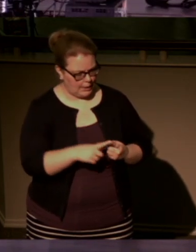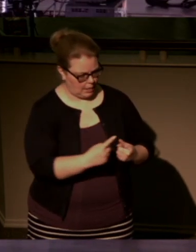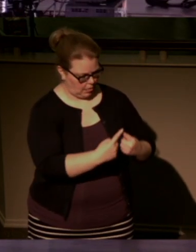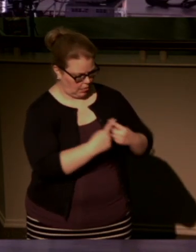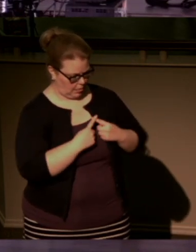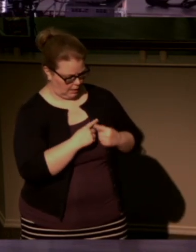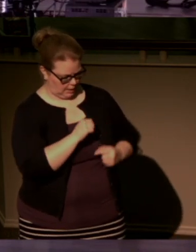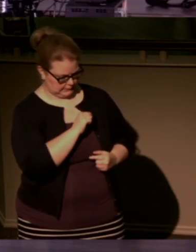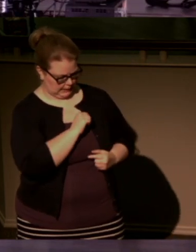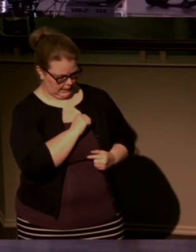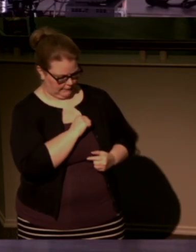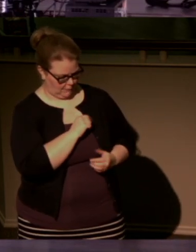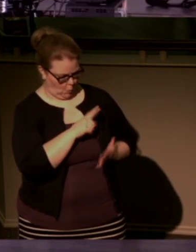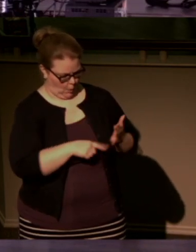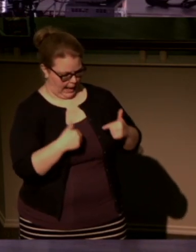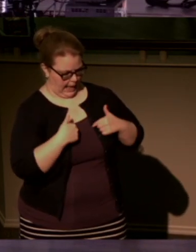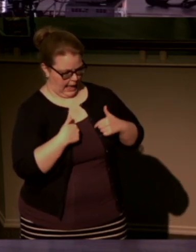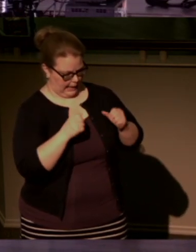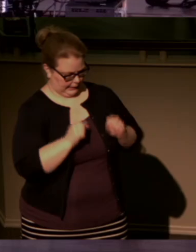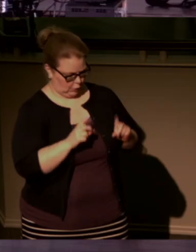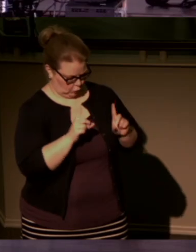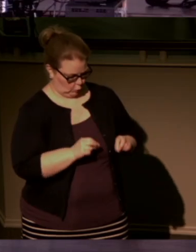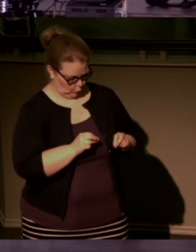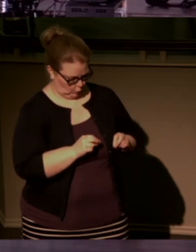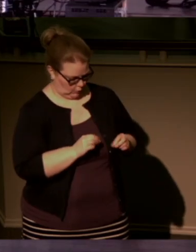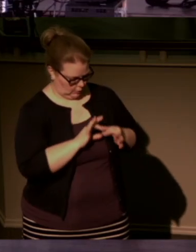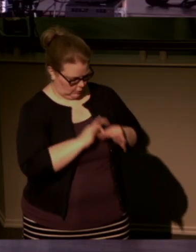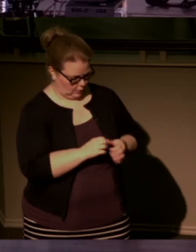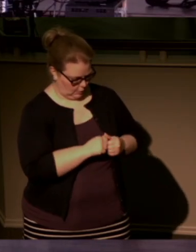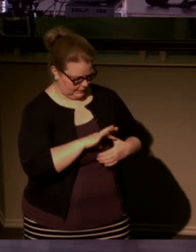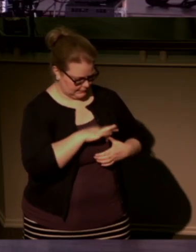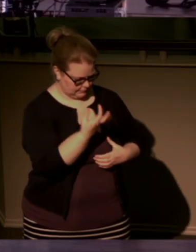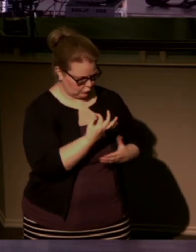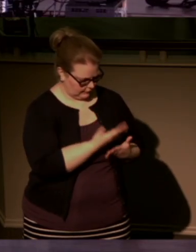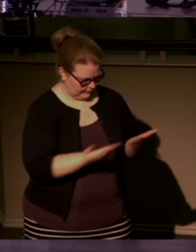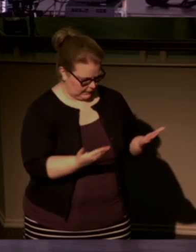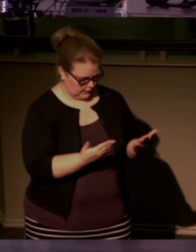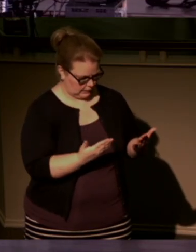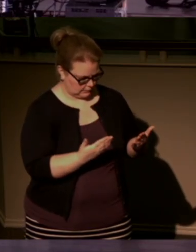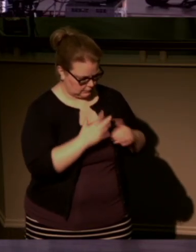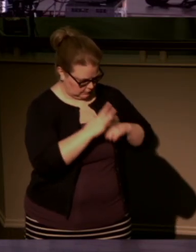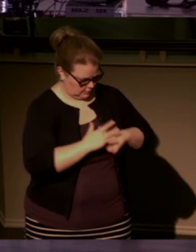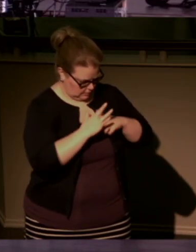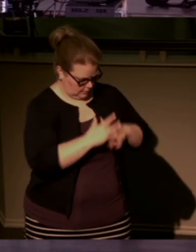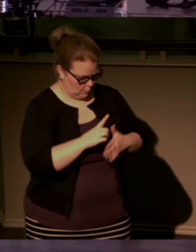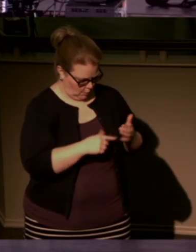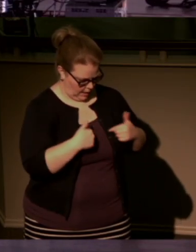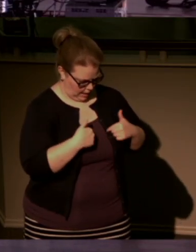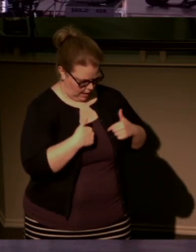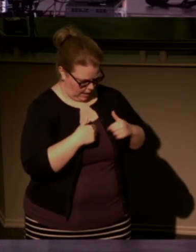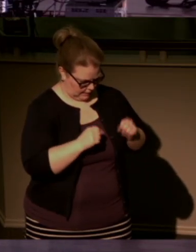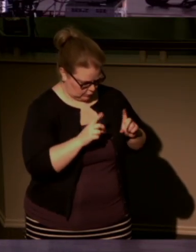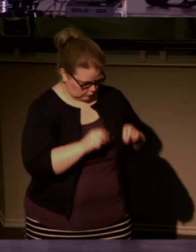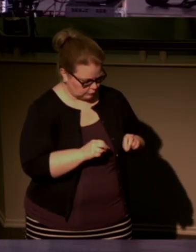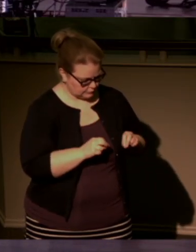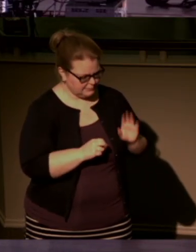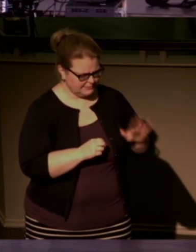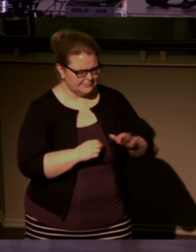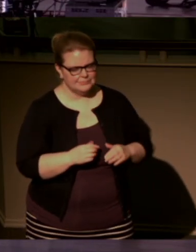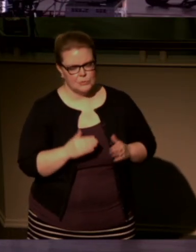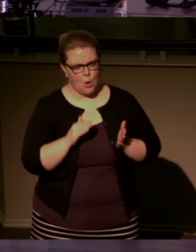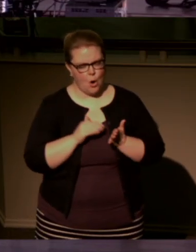and your abilities in matters of spiritual things. All right, here's the justification that happens in our